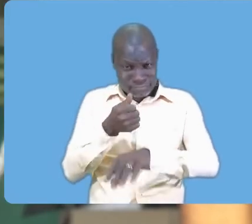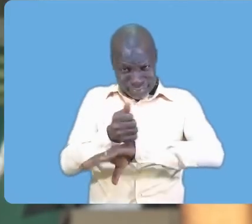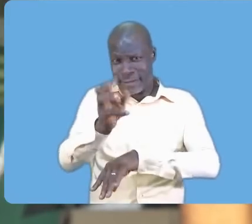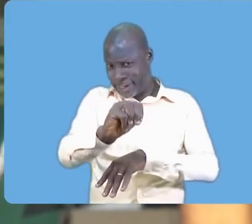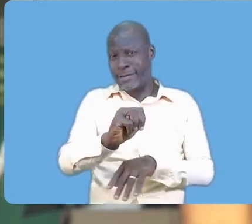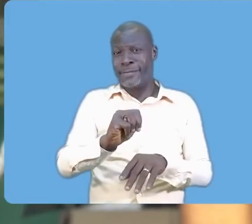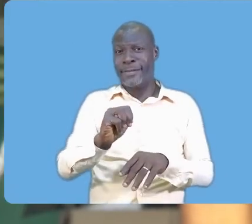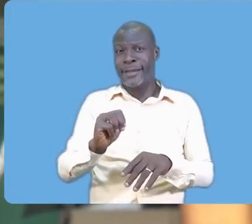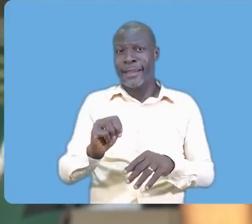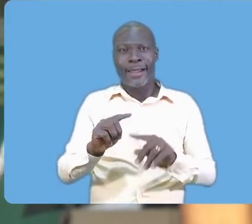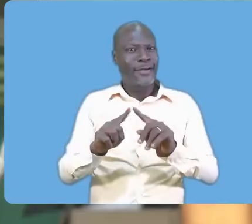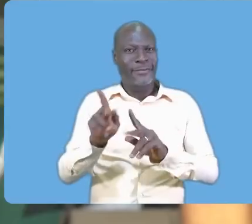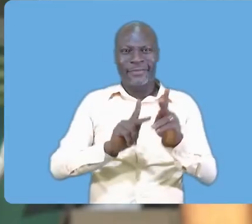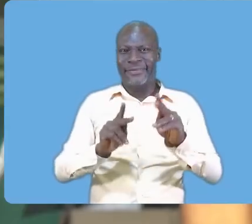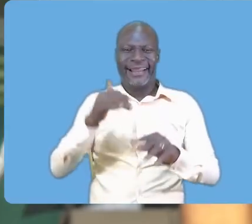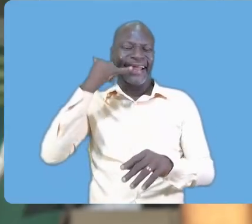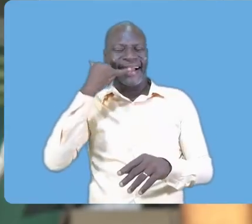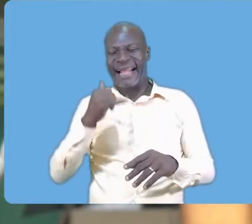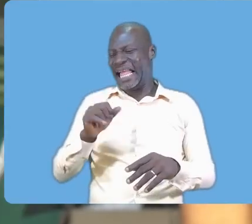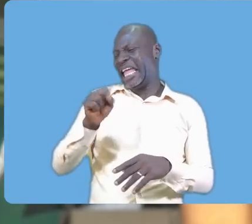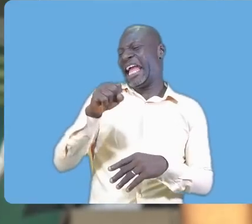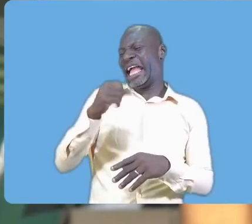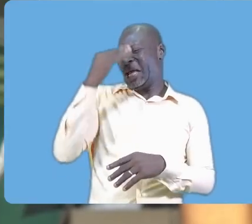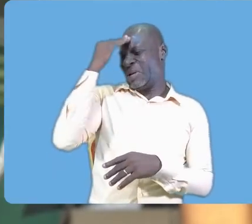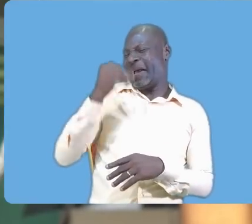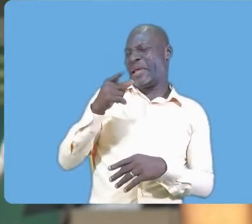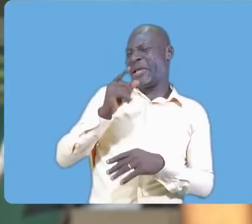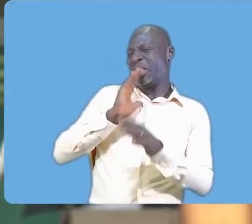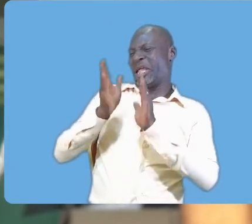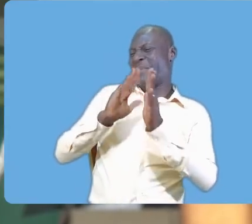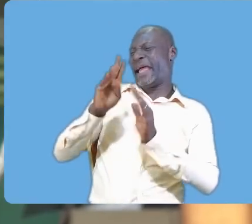omo a efre ye no bi asset ade ntina asam na akan ya no